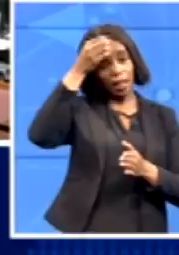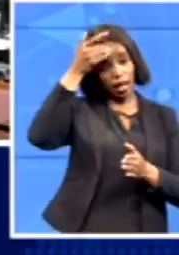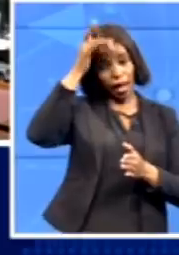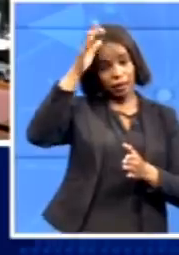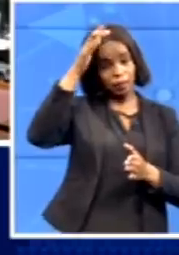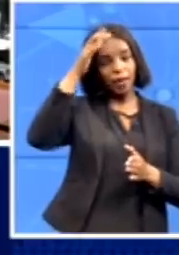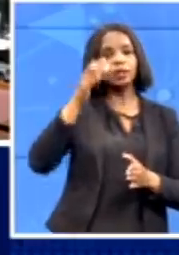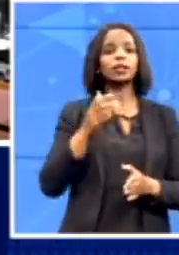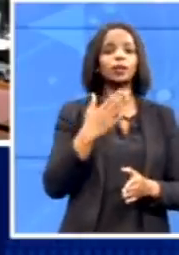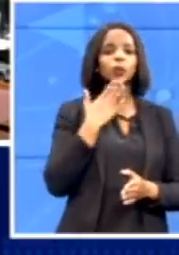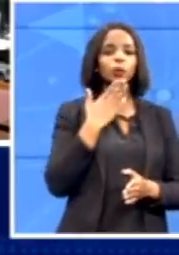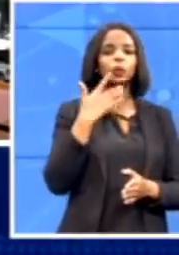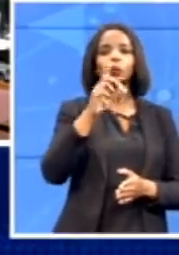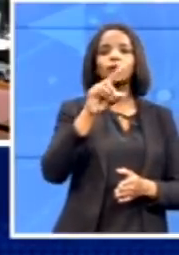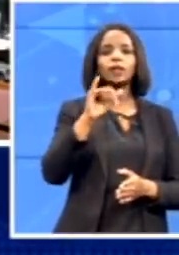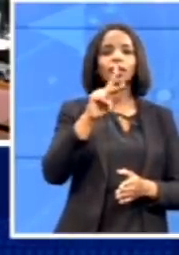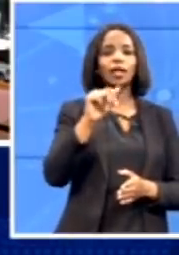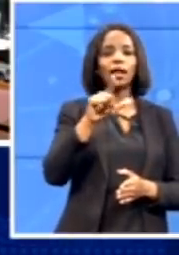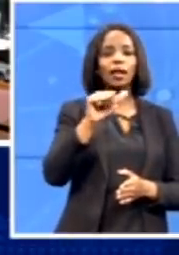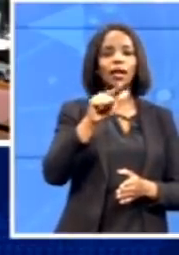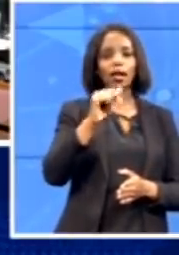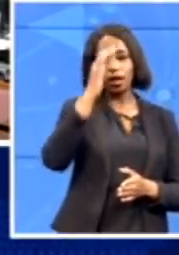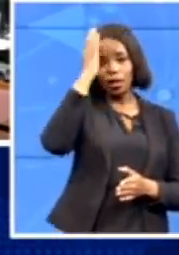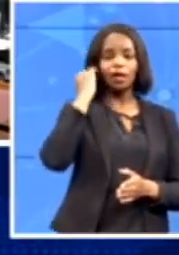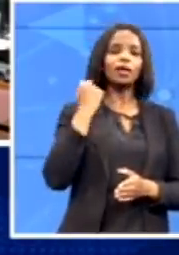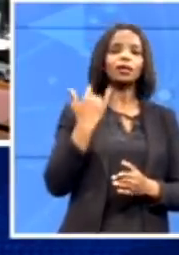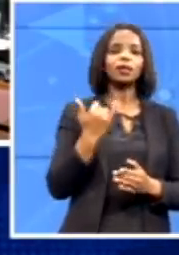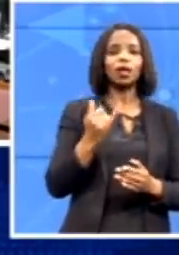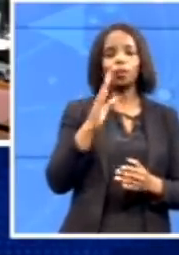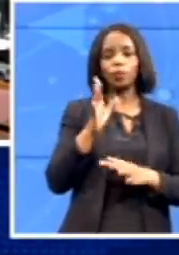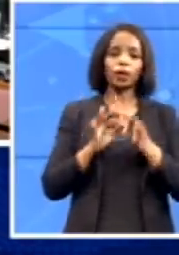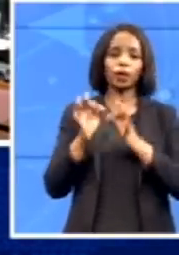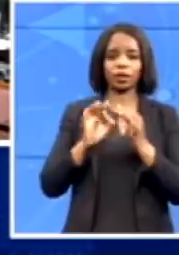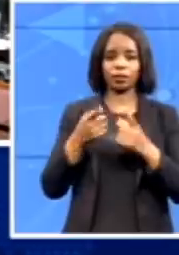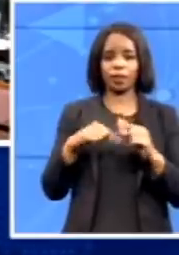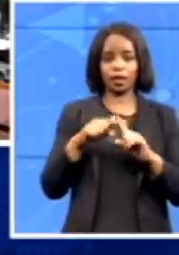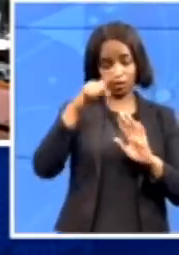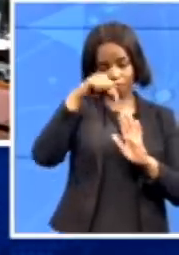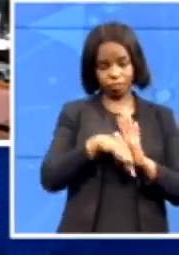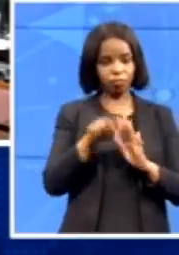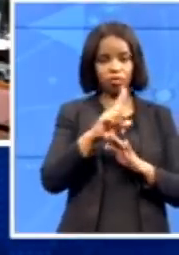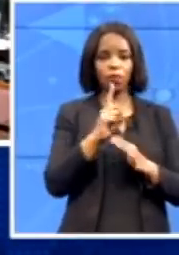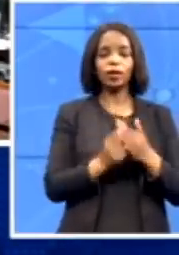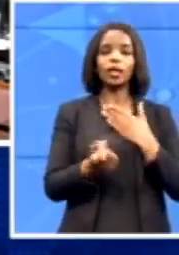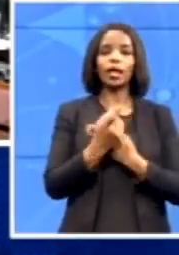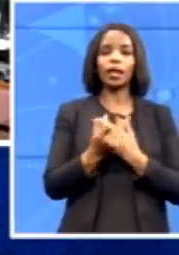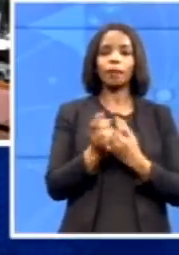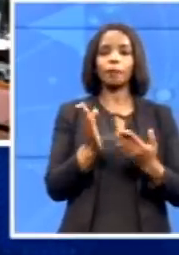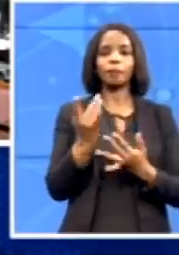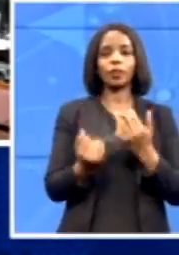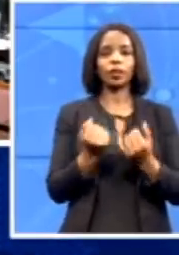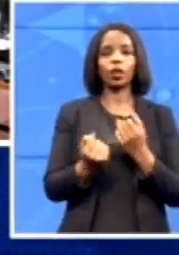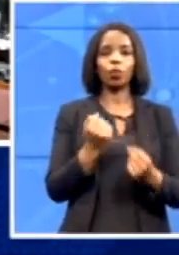to take us through what was discussed in court and some of the points that were raised by Advocate Mhlongo. Getting a bit